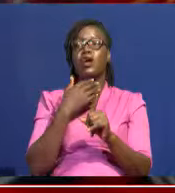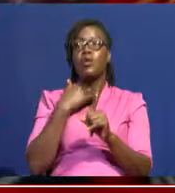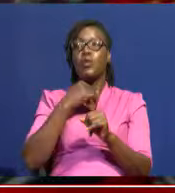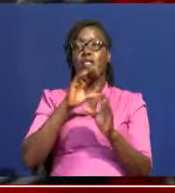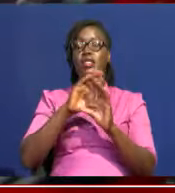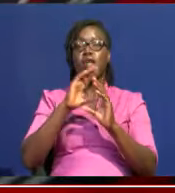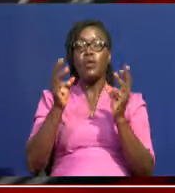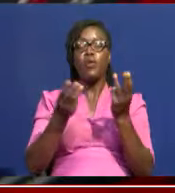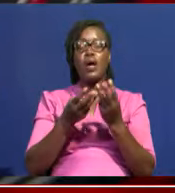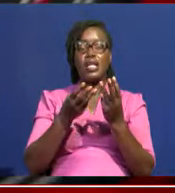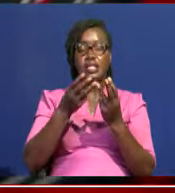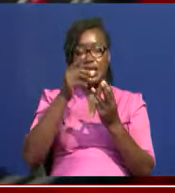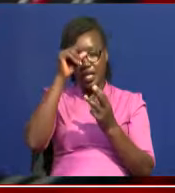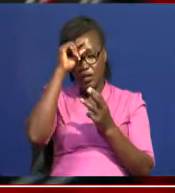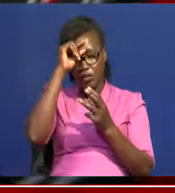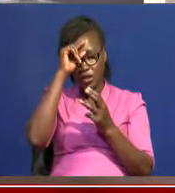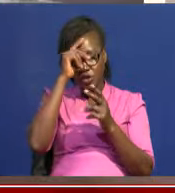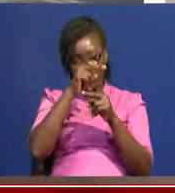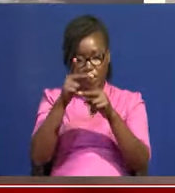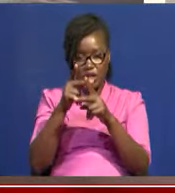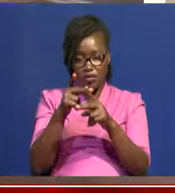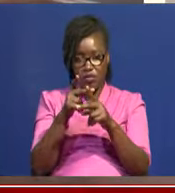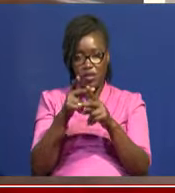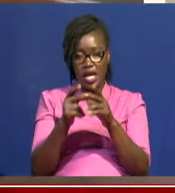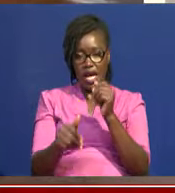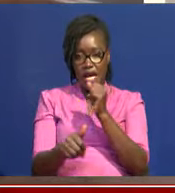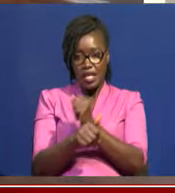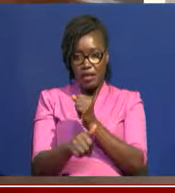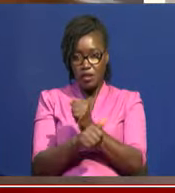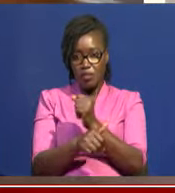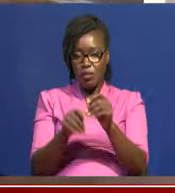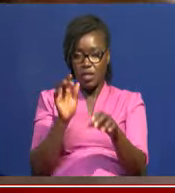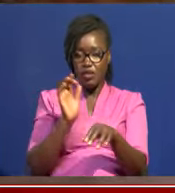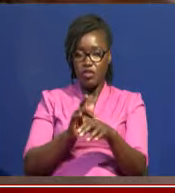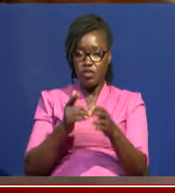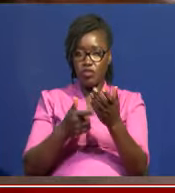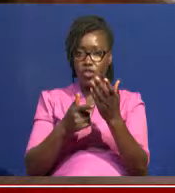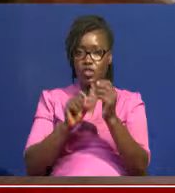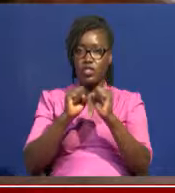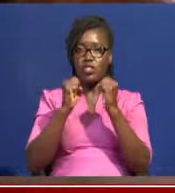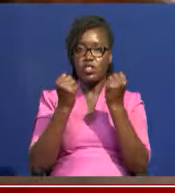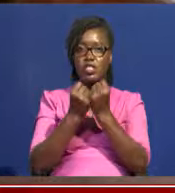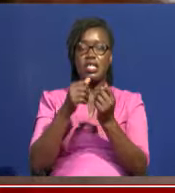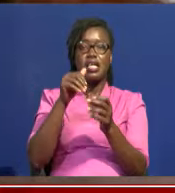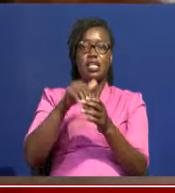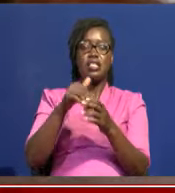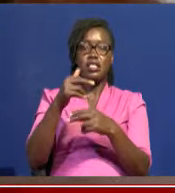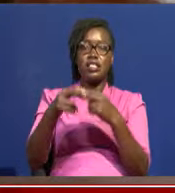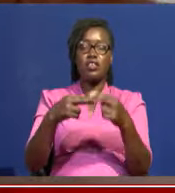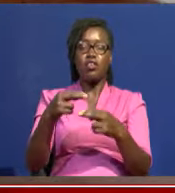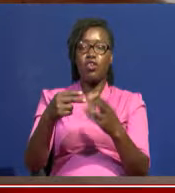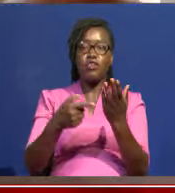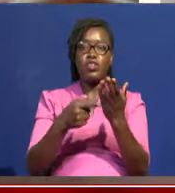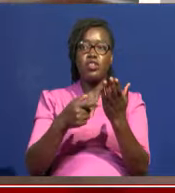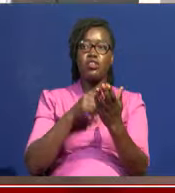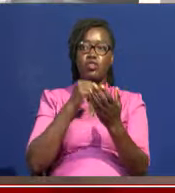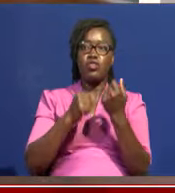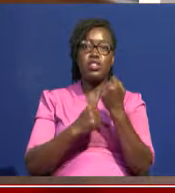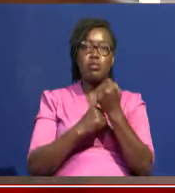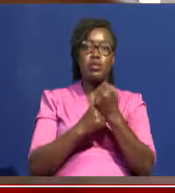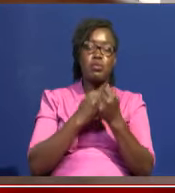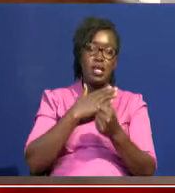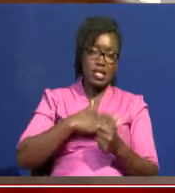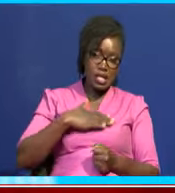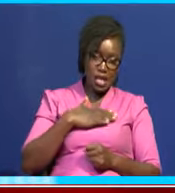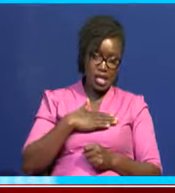governments to remain vigilant of harmful effects of technology on the society, including the rollout of technology not backed by